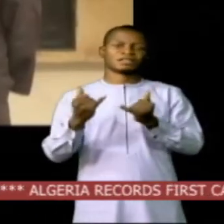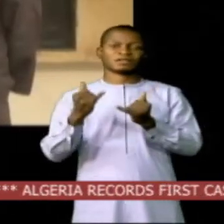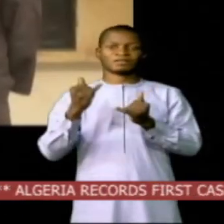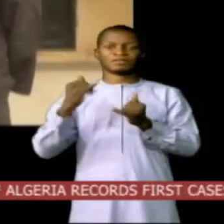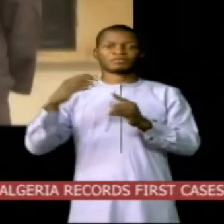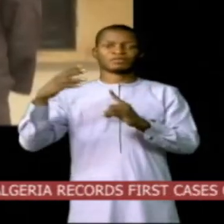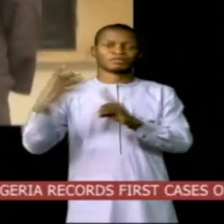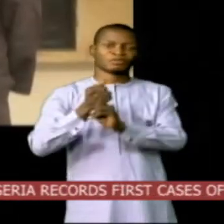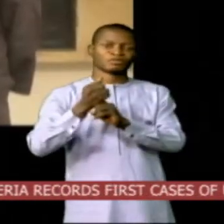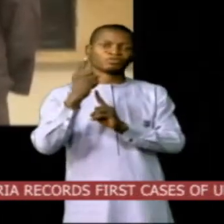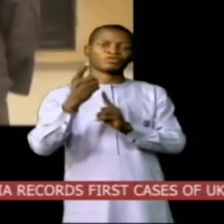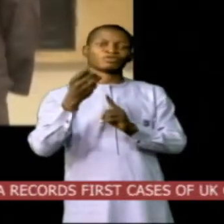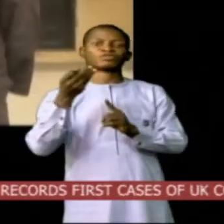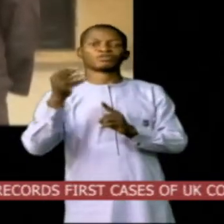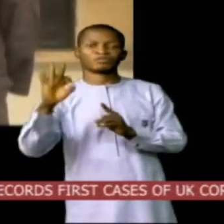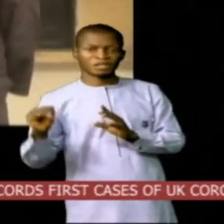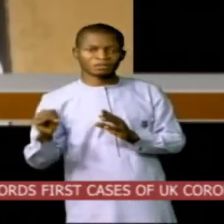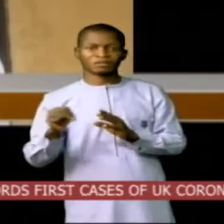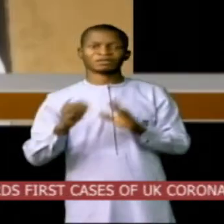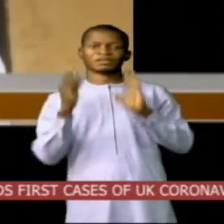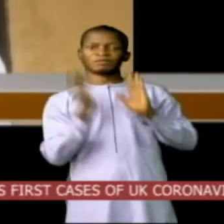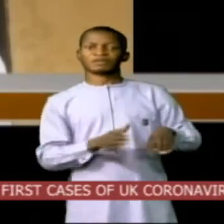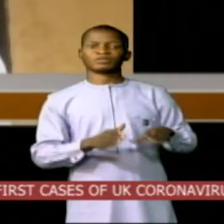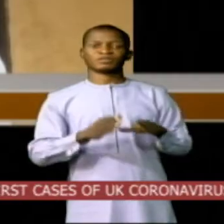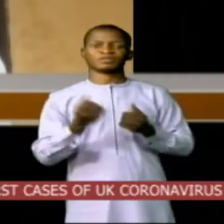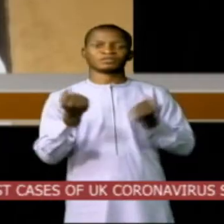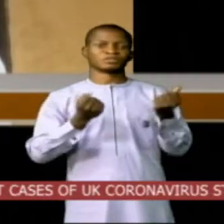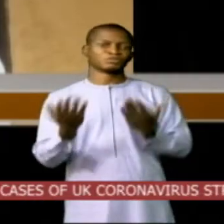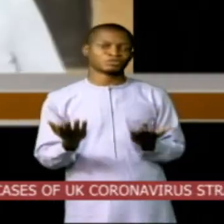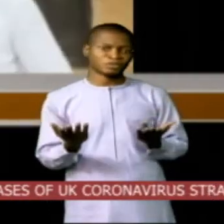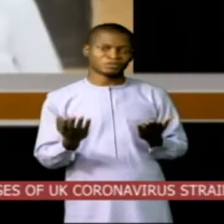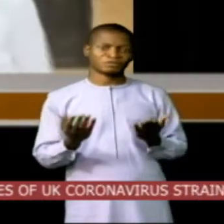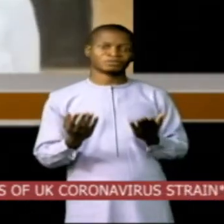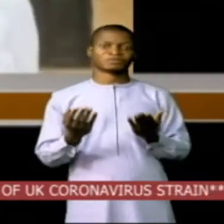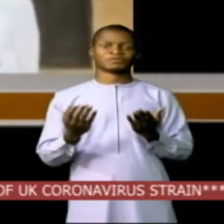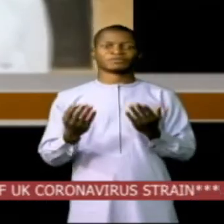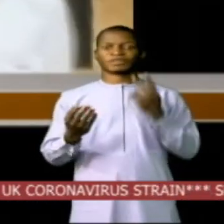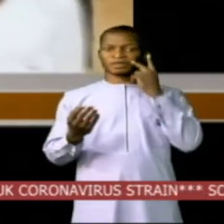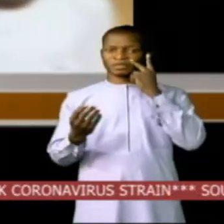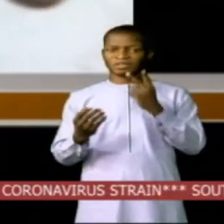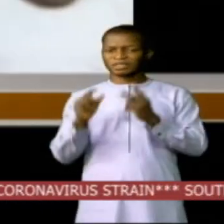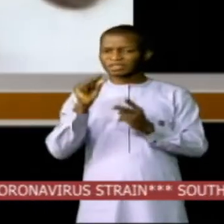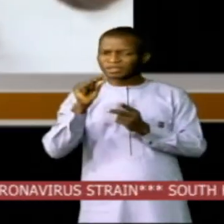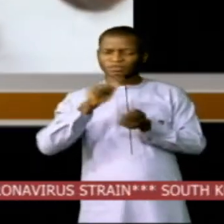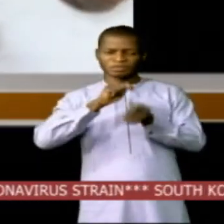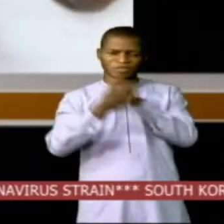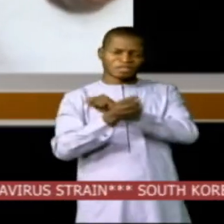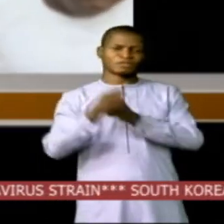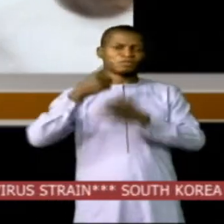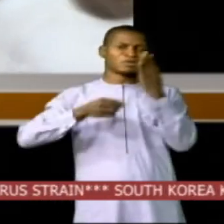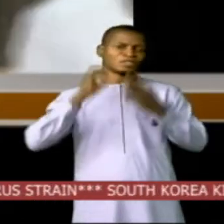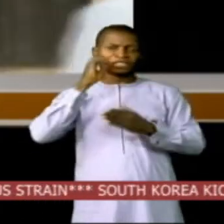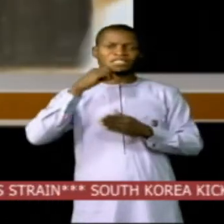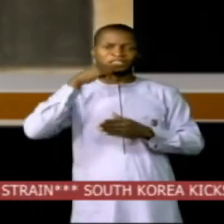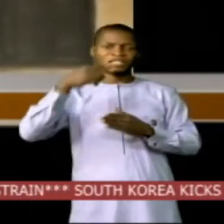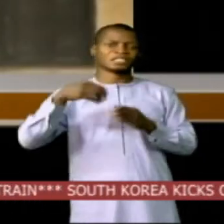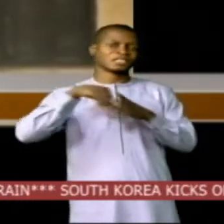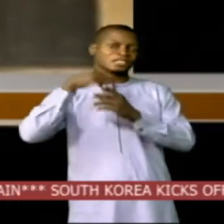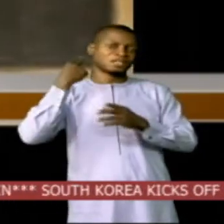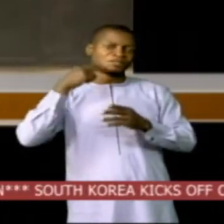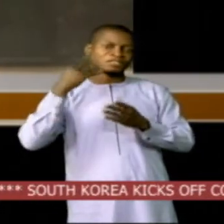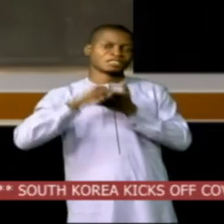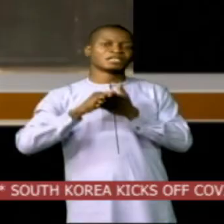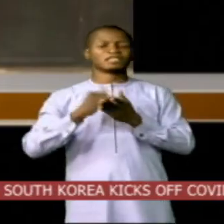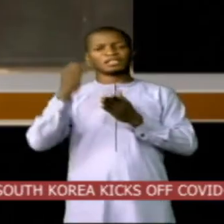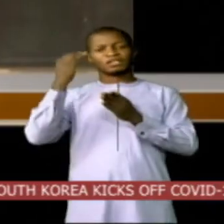took to his heels because he abandoned his vehicle. Okay, the little translation of what he is saying is that they got to know of